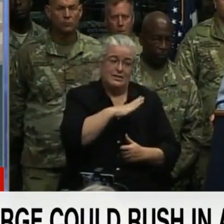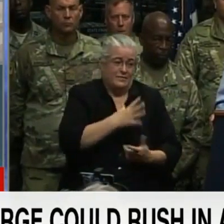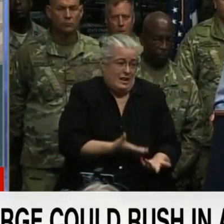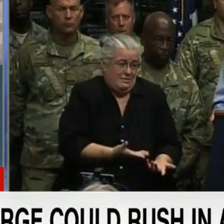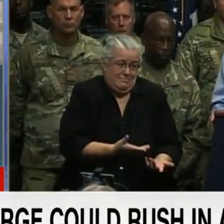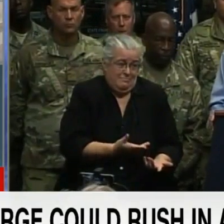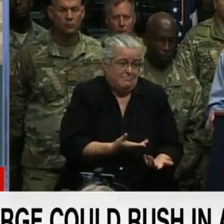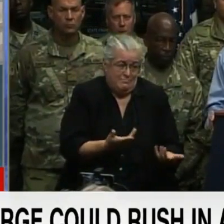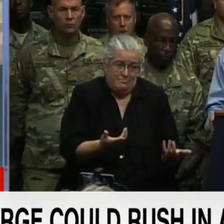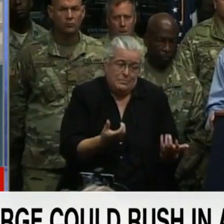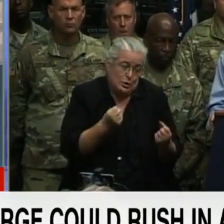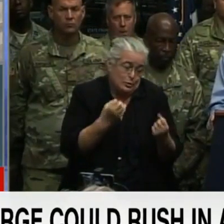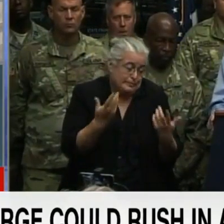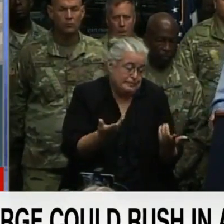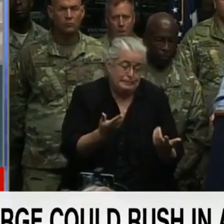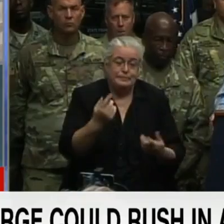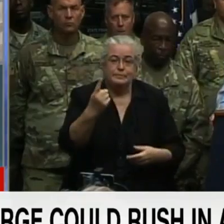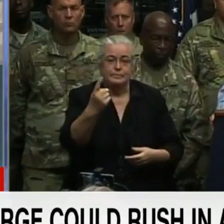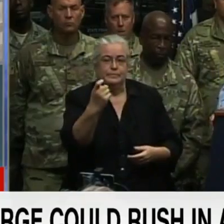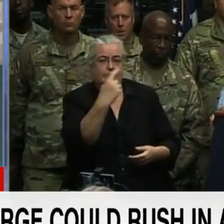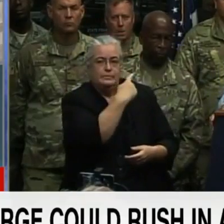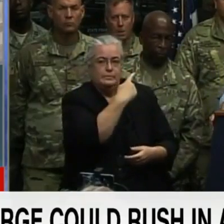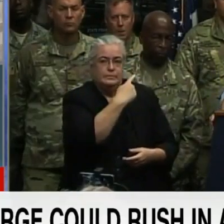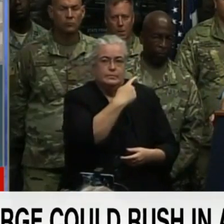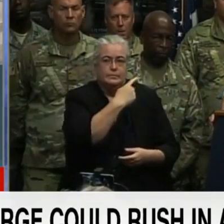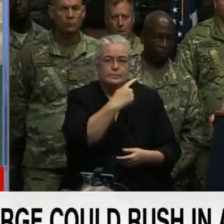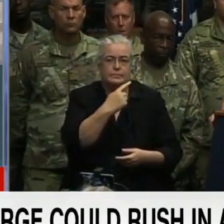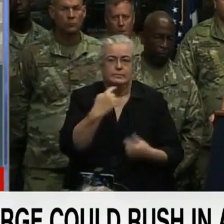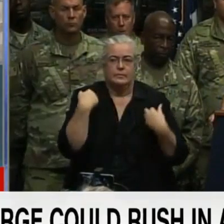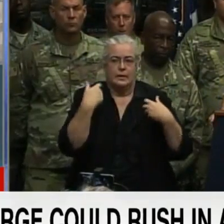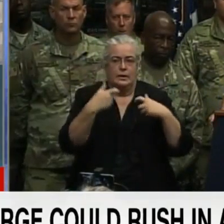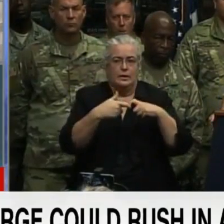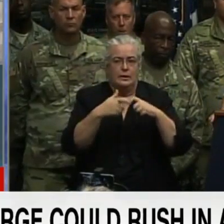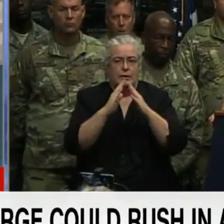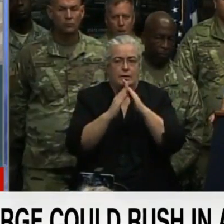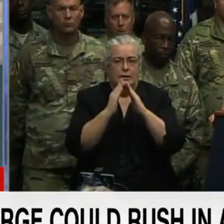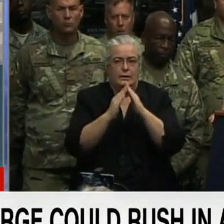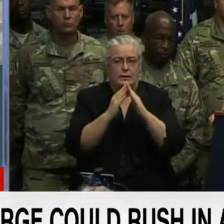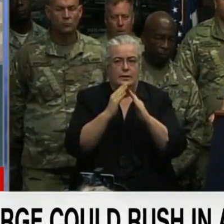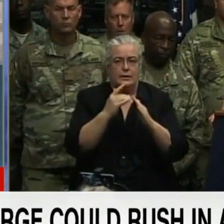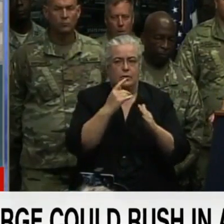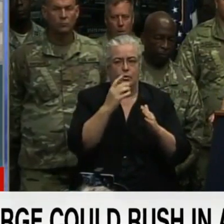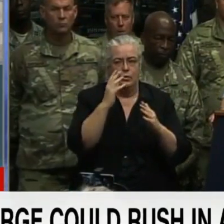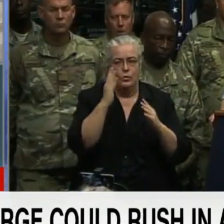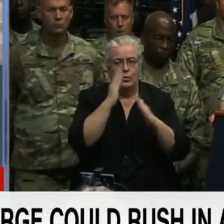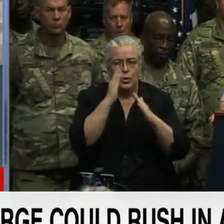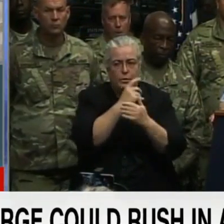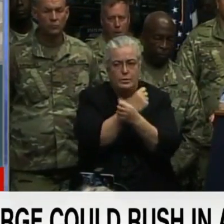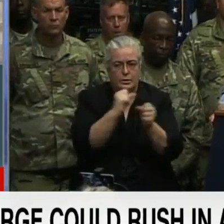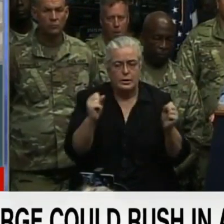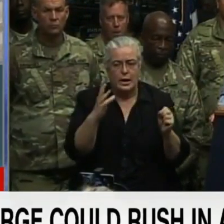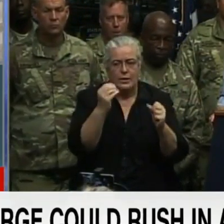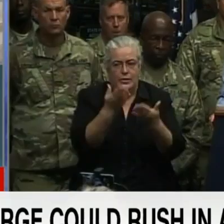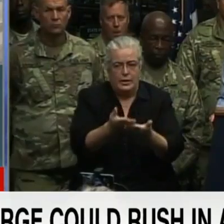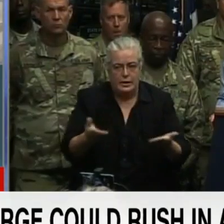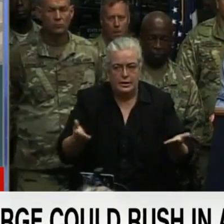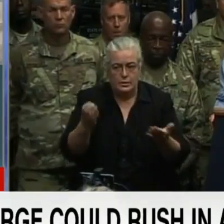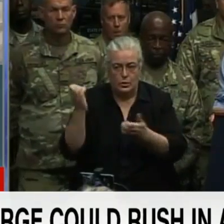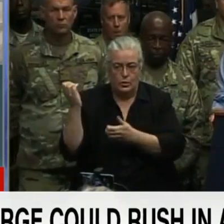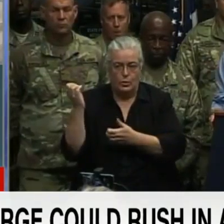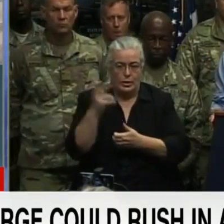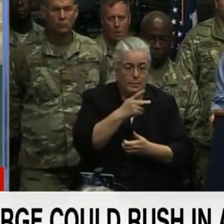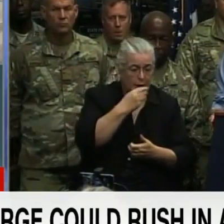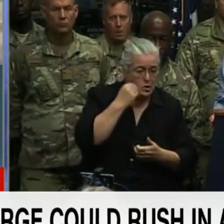can maybe give us some words in Spanish, but the Hispanic community is really concerned about safety and what will happen to their belongings. Are they going to come back to